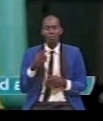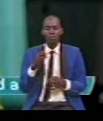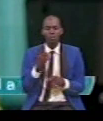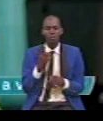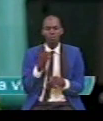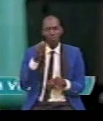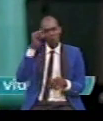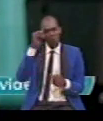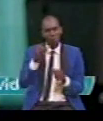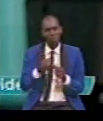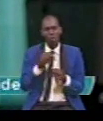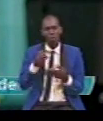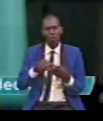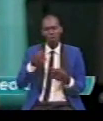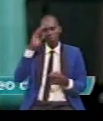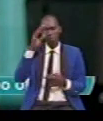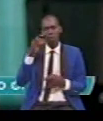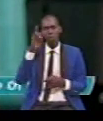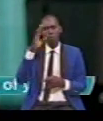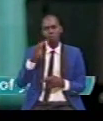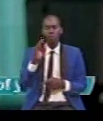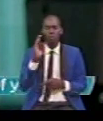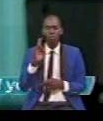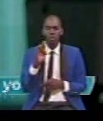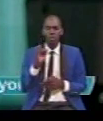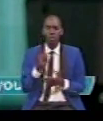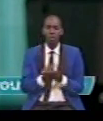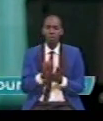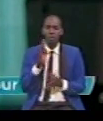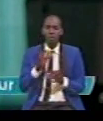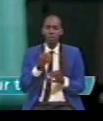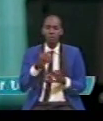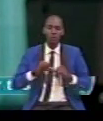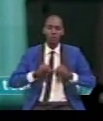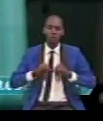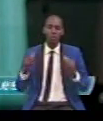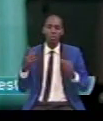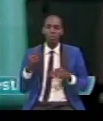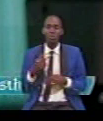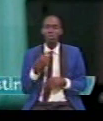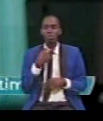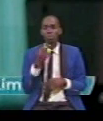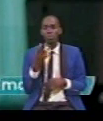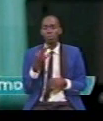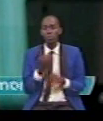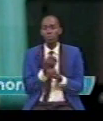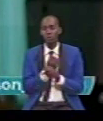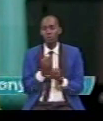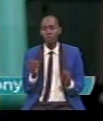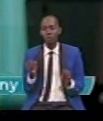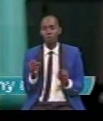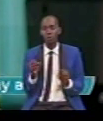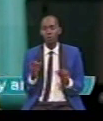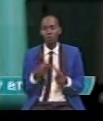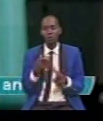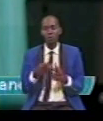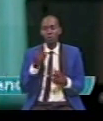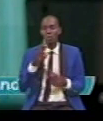preaching, where he said that, no, if you deny the voice of salvation, then you are